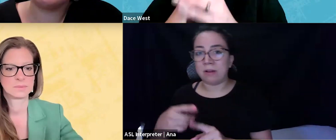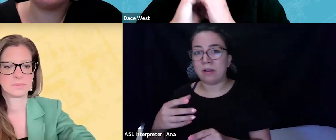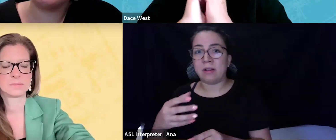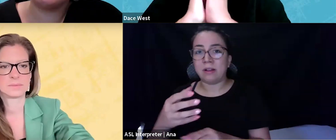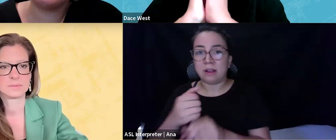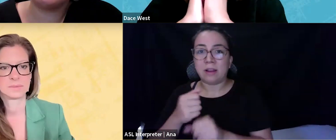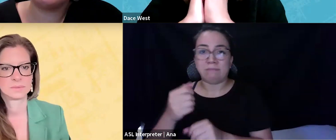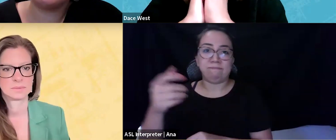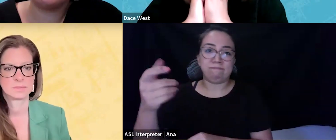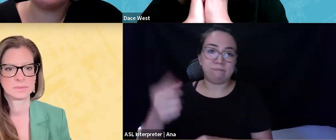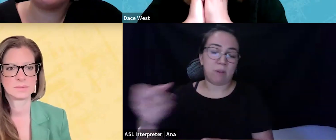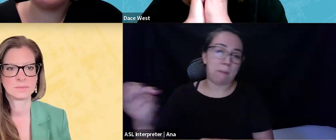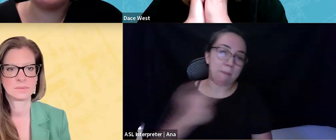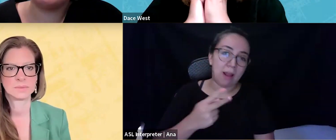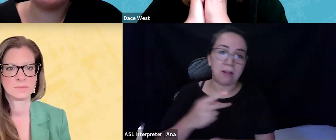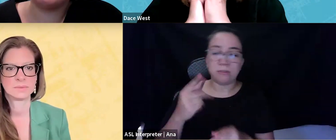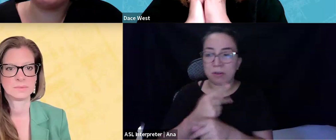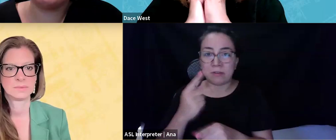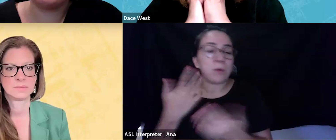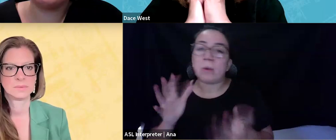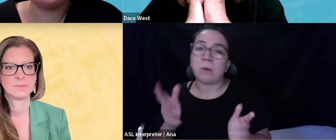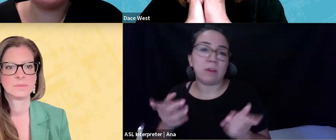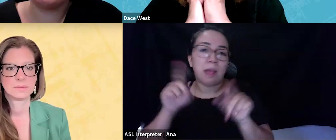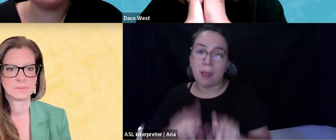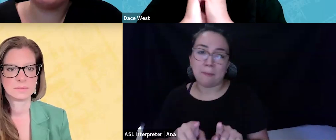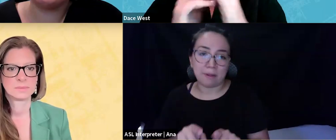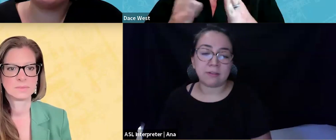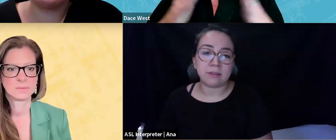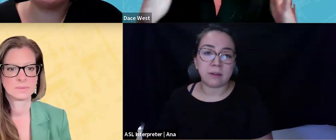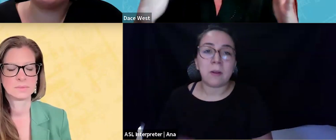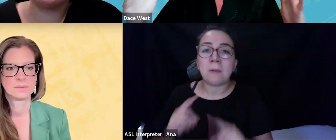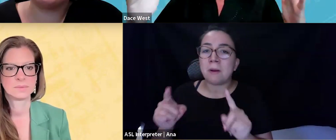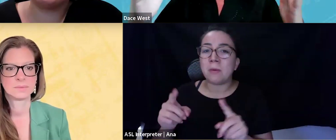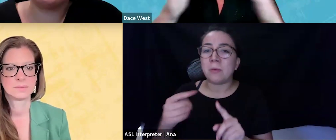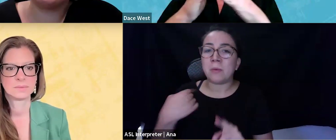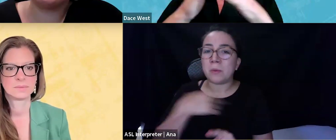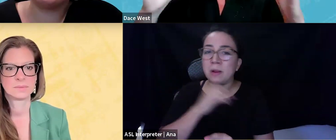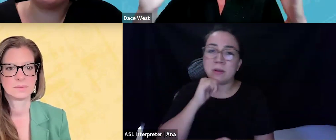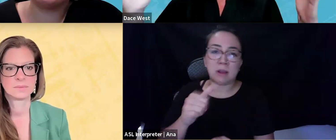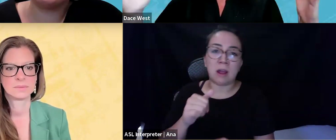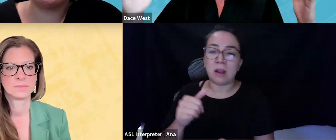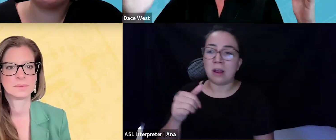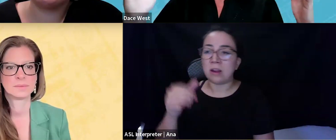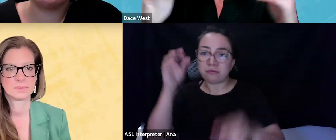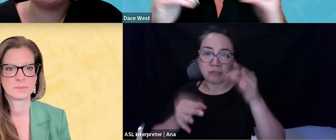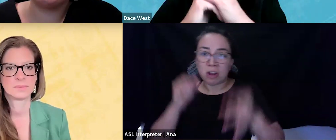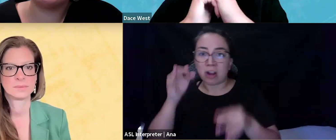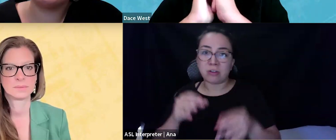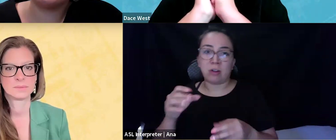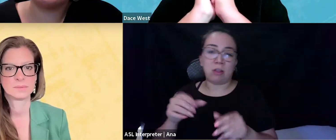back and kind of trying to figure that out. And we don't want that to happen. But we're not kind of judging your long-term